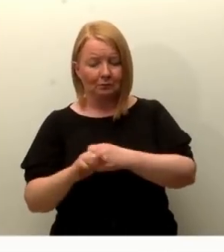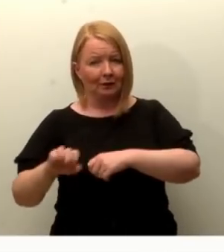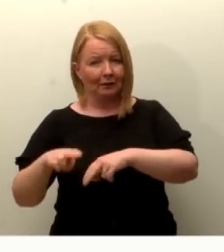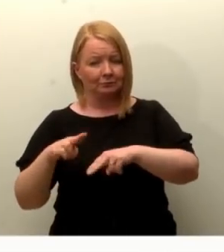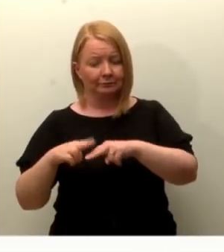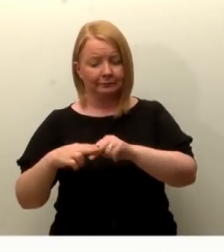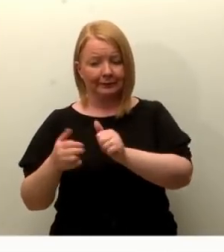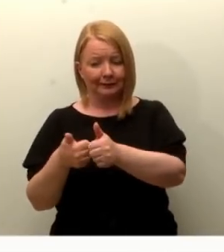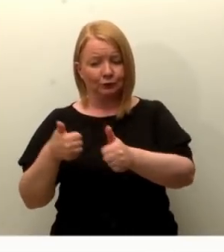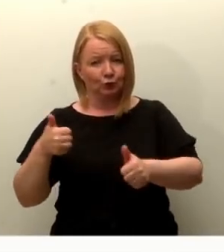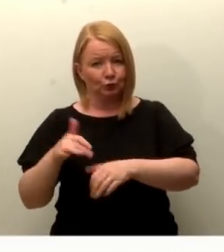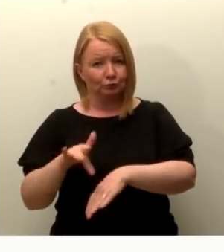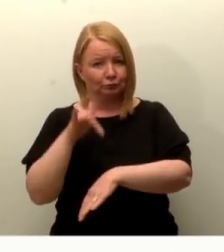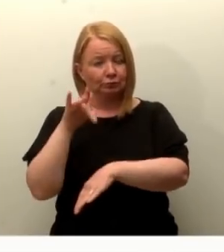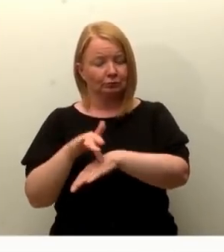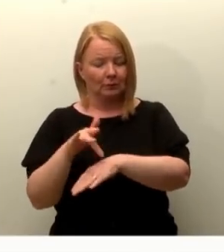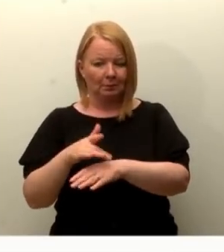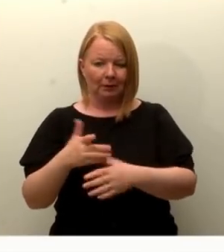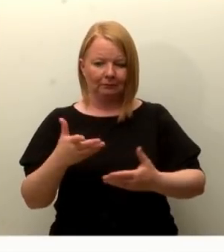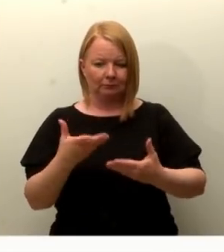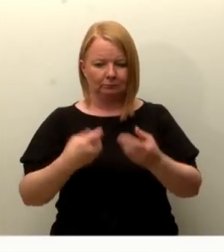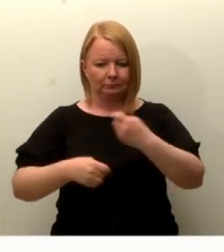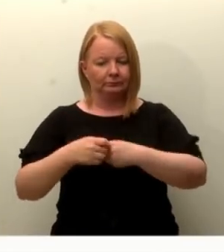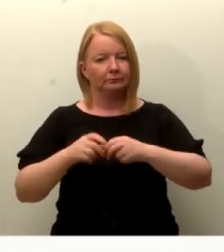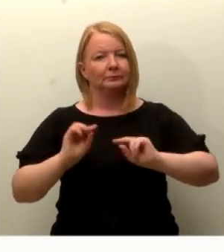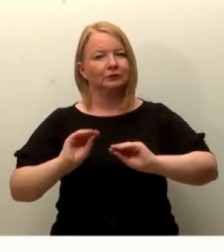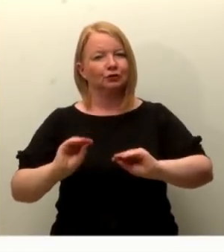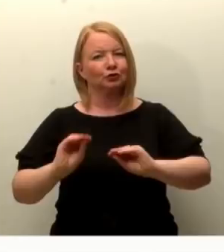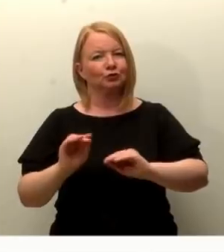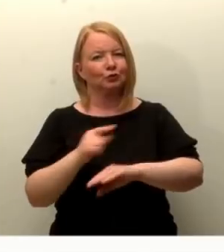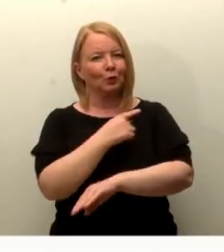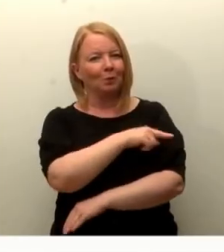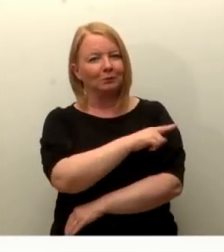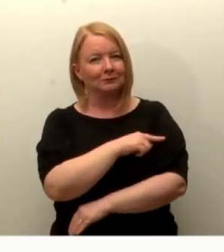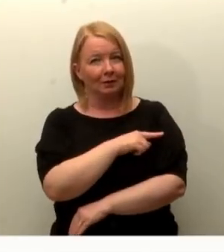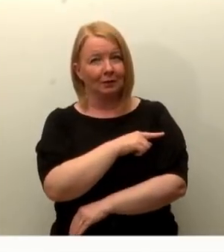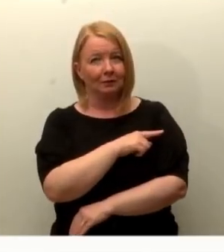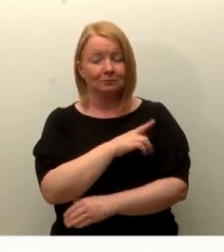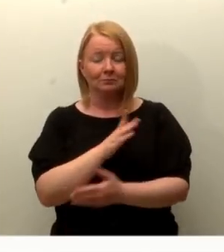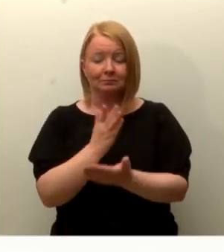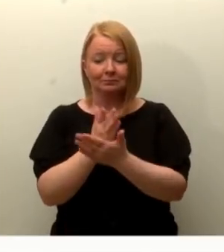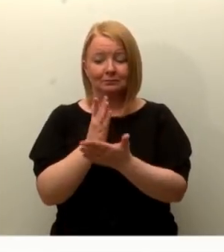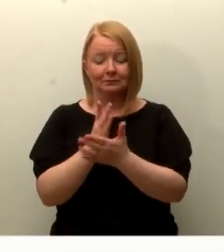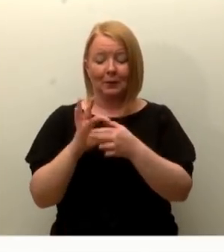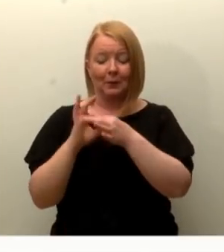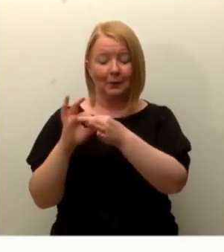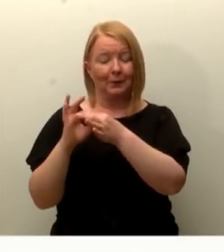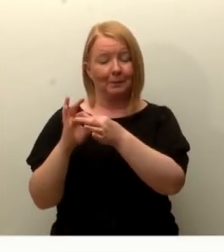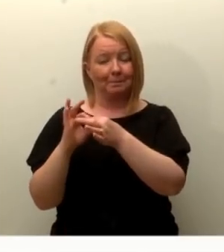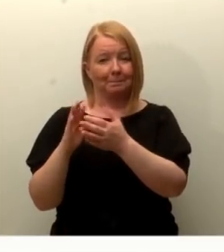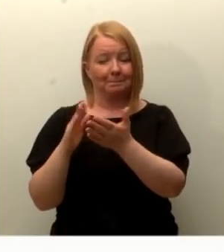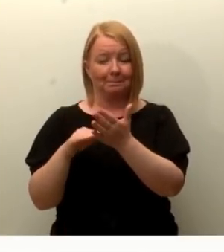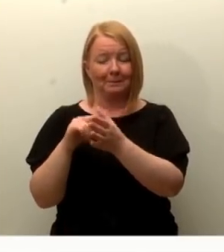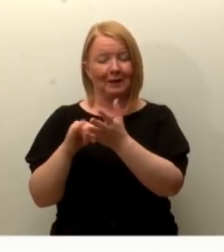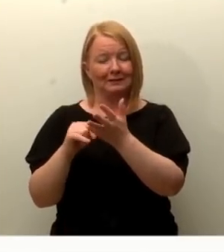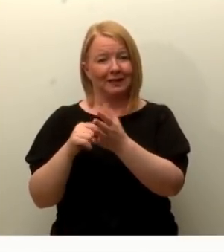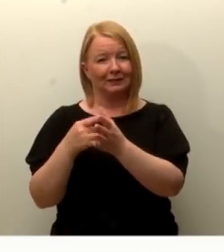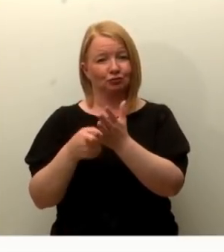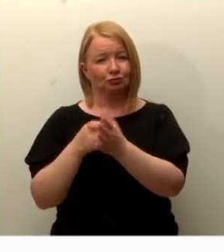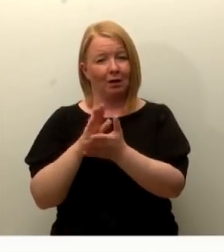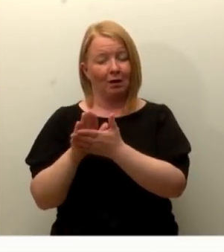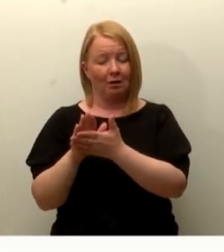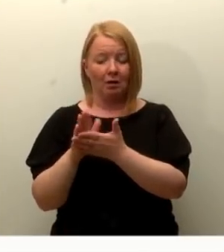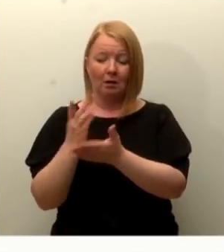to become a leading teaching hospital associated with Maharashtra University to award Master